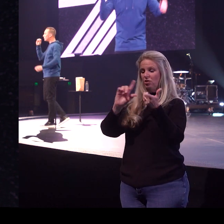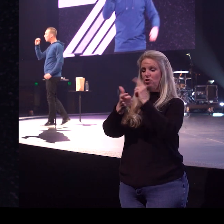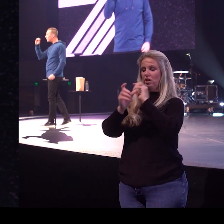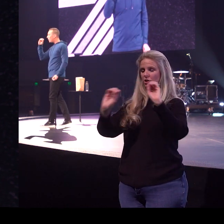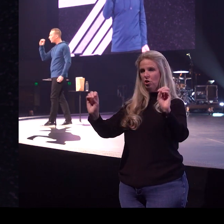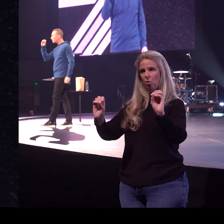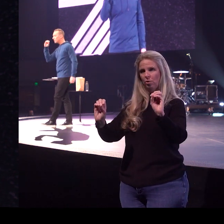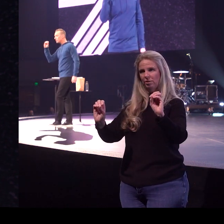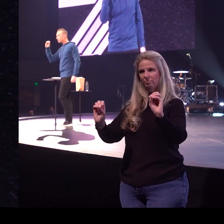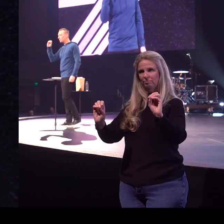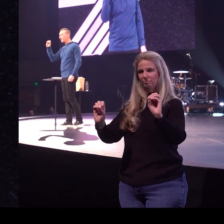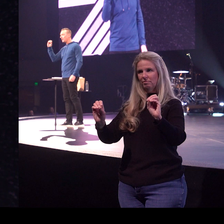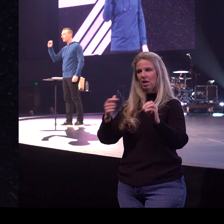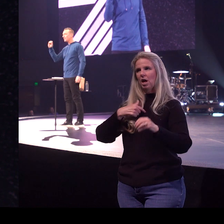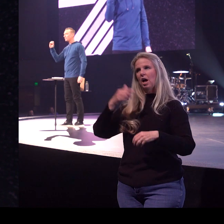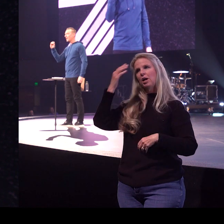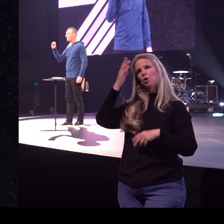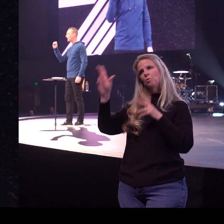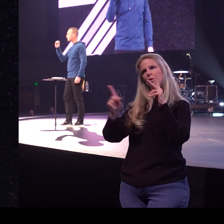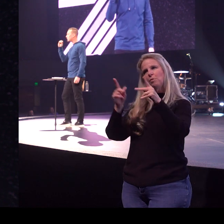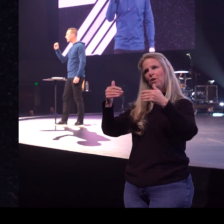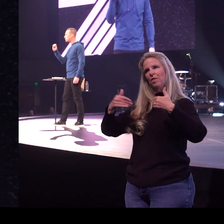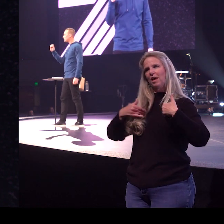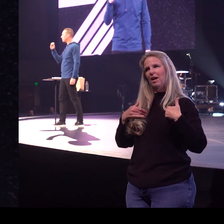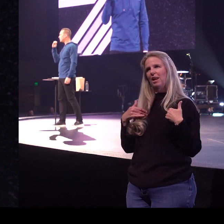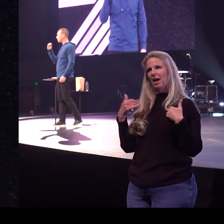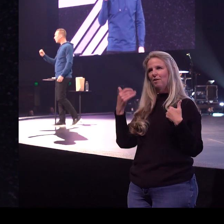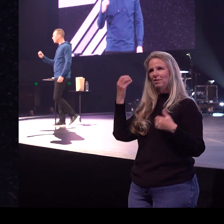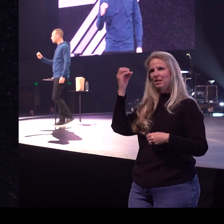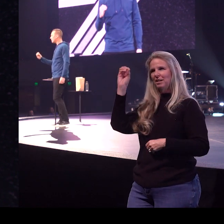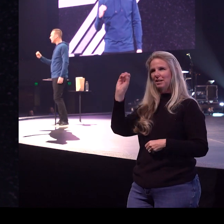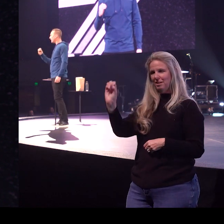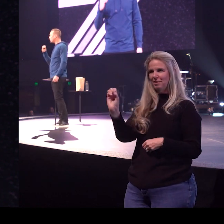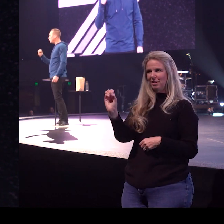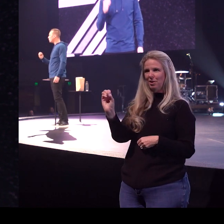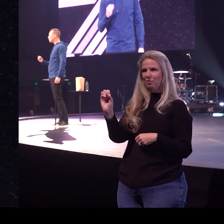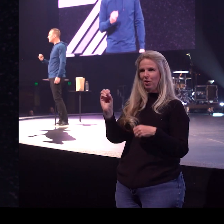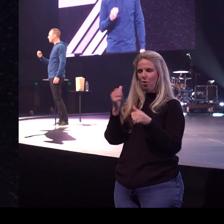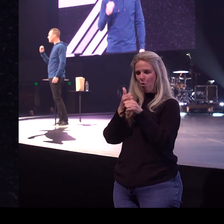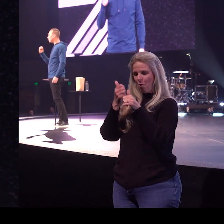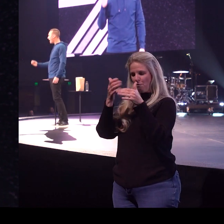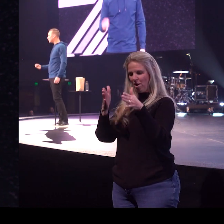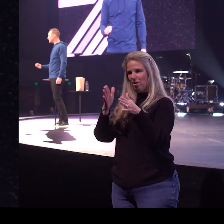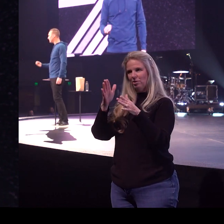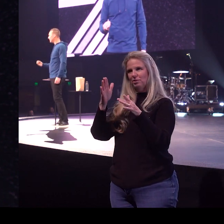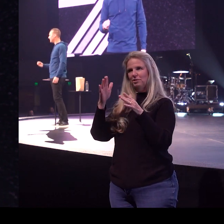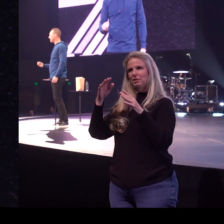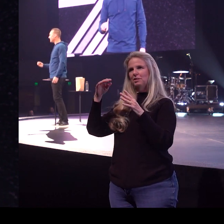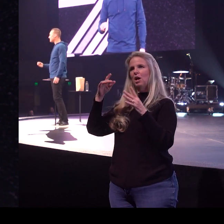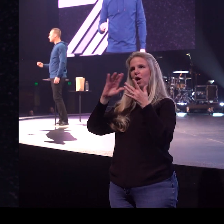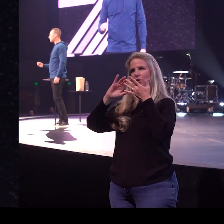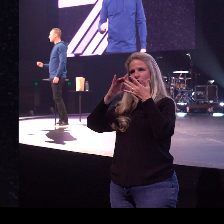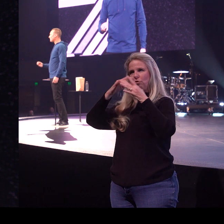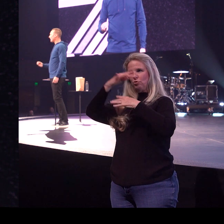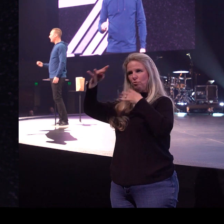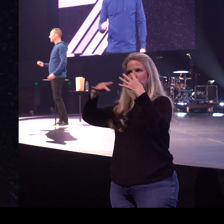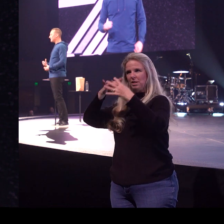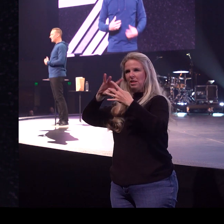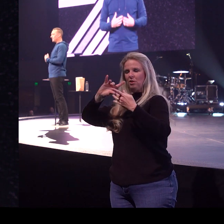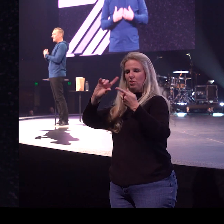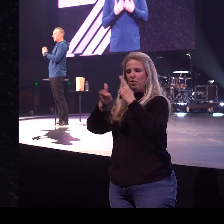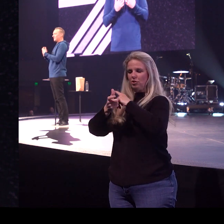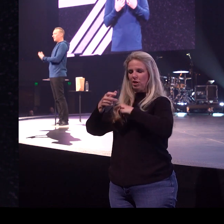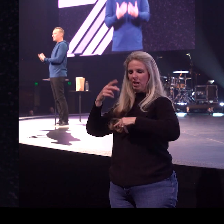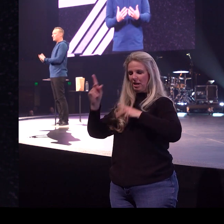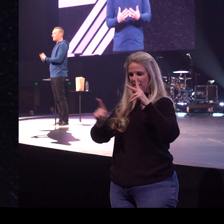have zero followers on social media, and they are changing a generation like you couldn't even imagine. And I